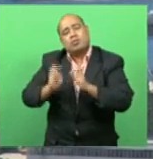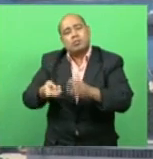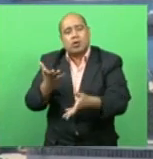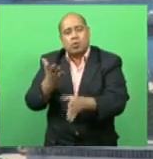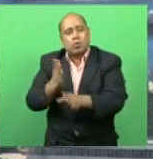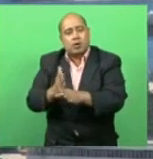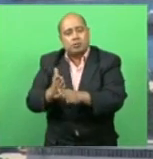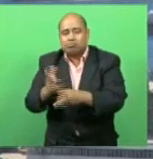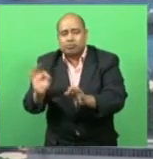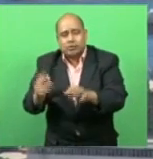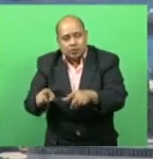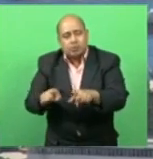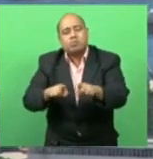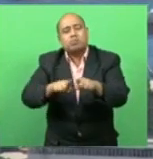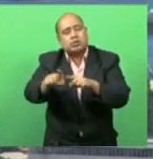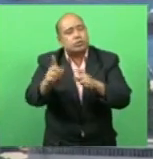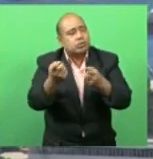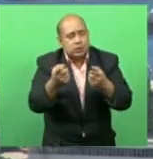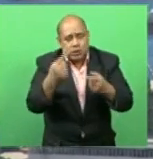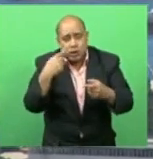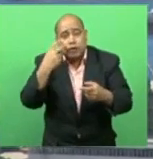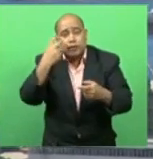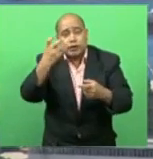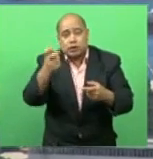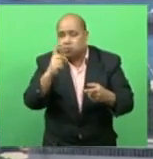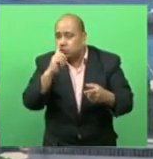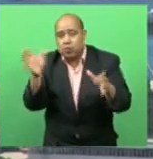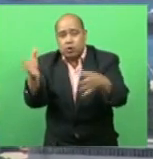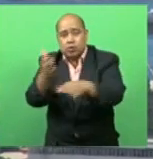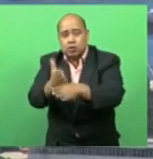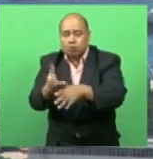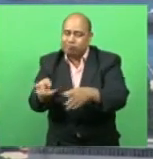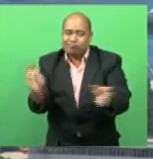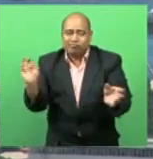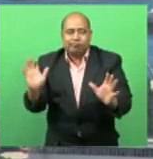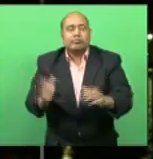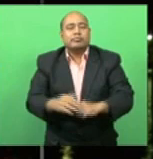tourism sector. Venina Rakautonga, FBC News.